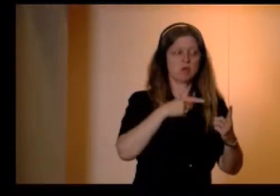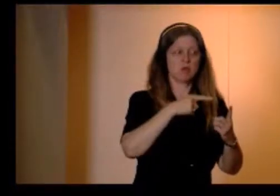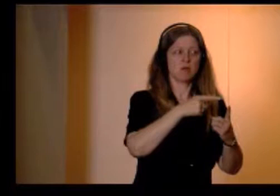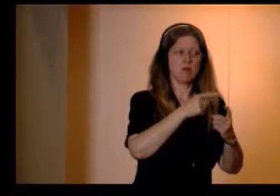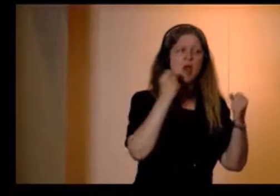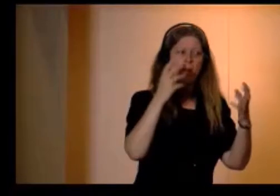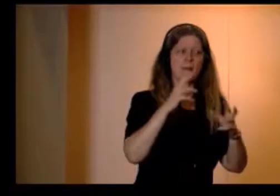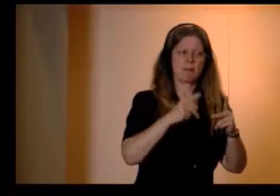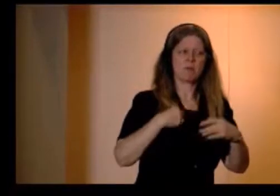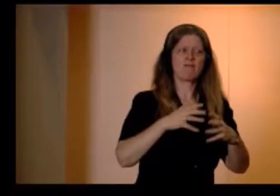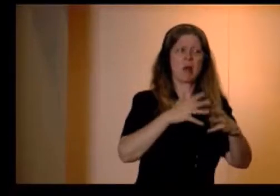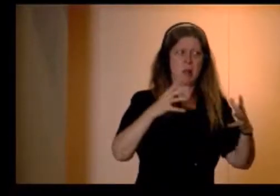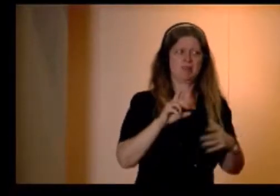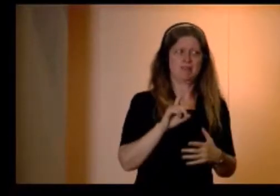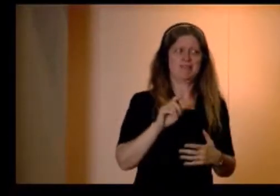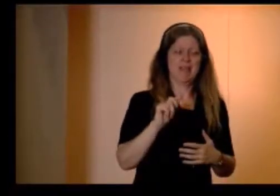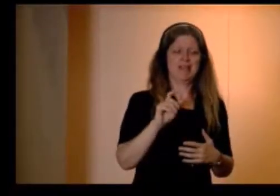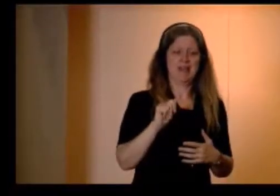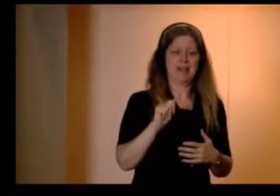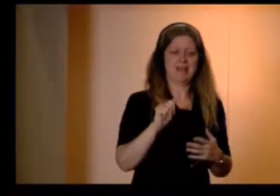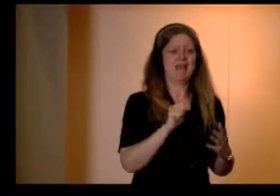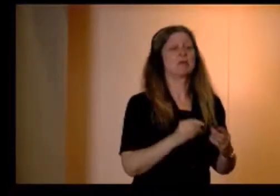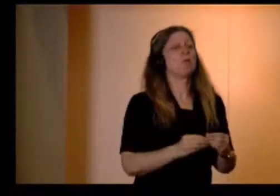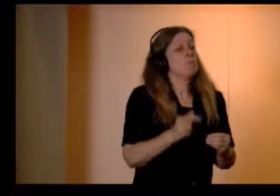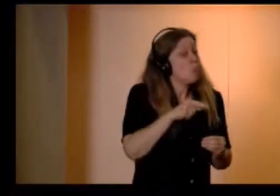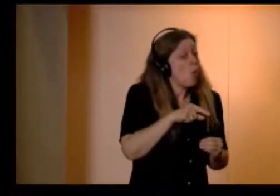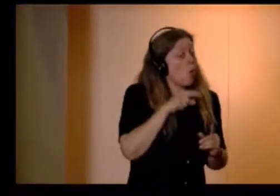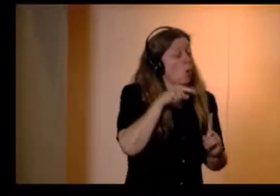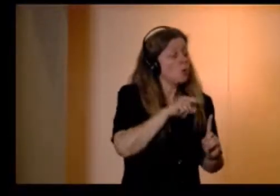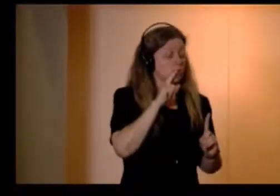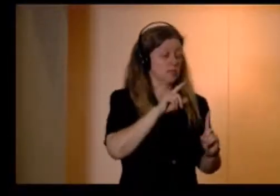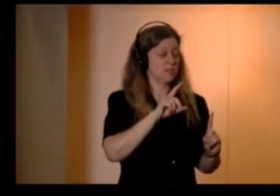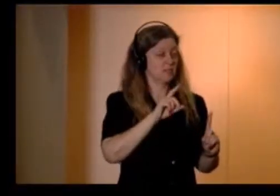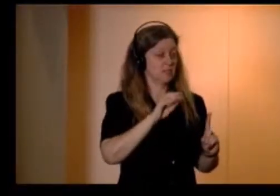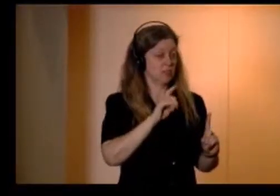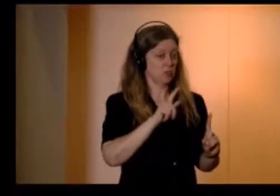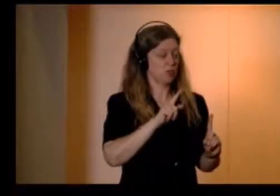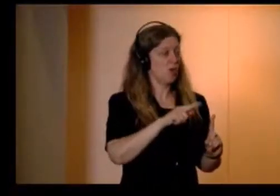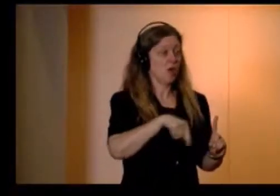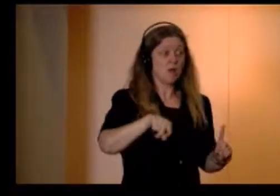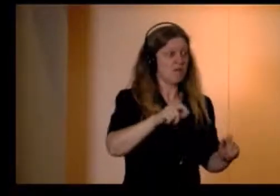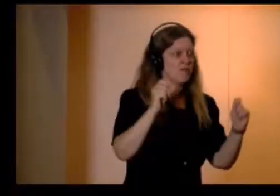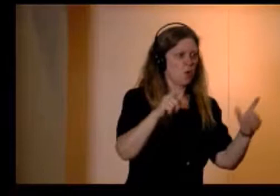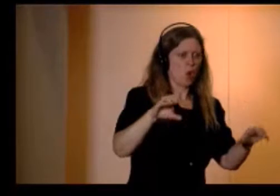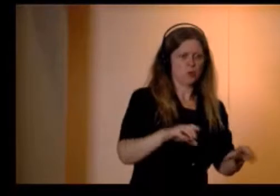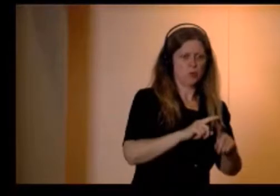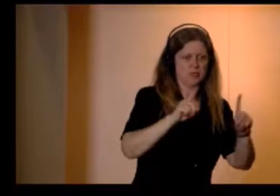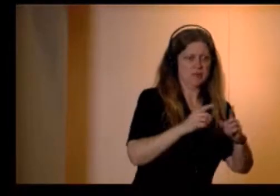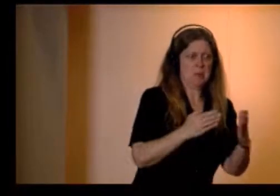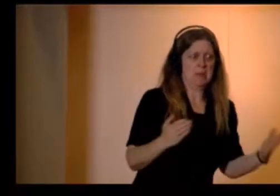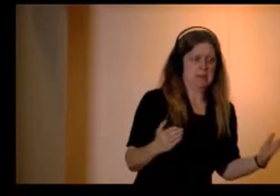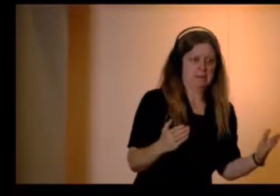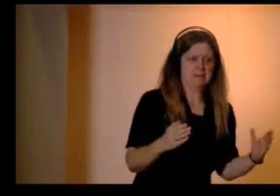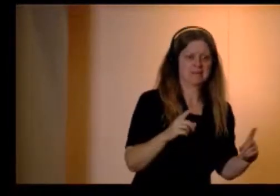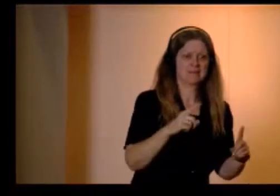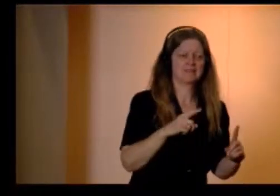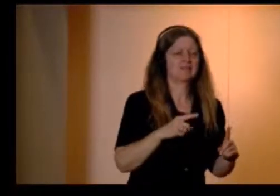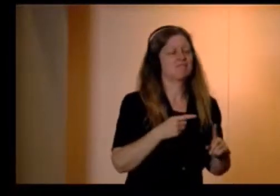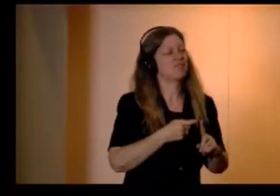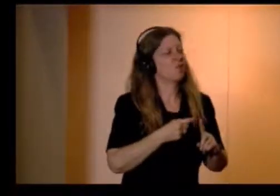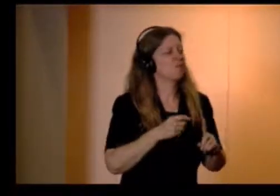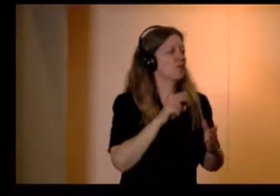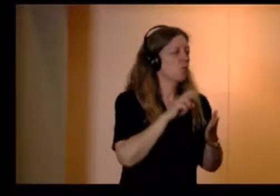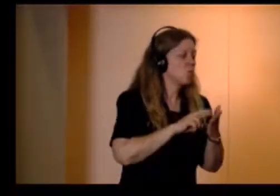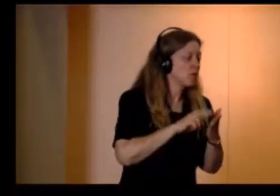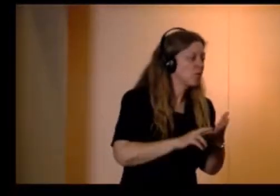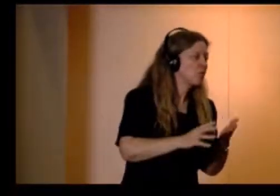data. And most of it is digital in form. So this comes from museum collections, from research